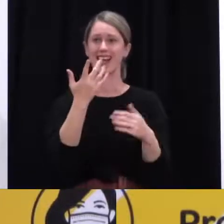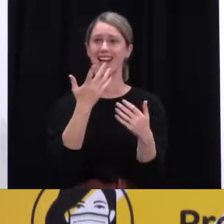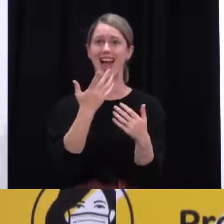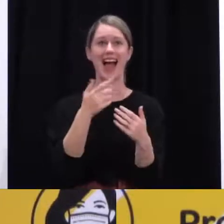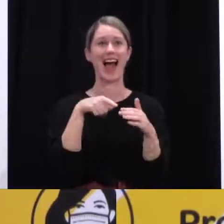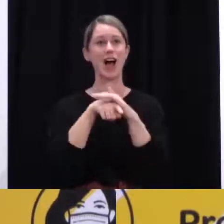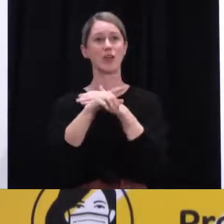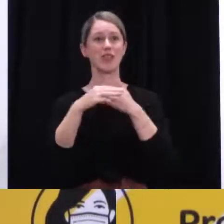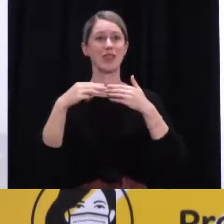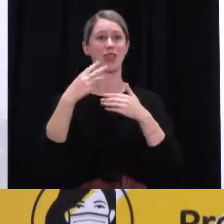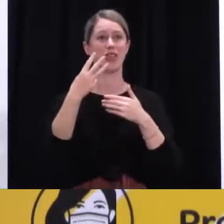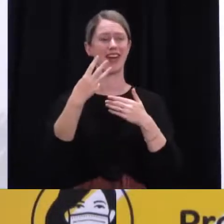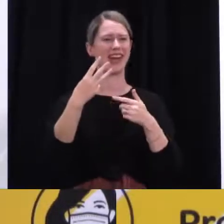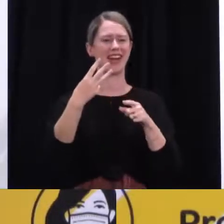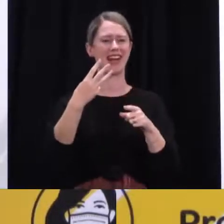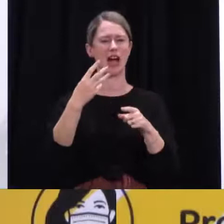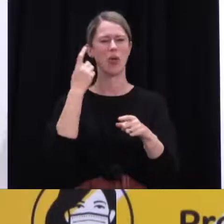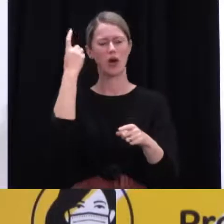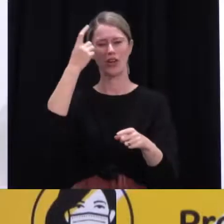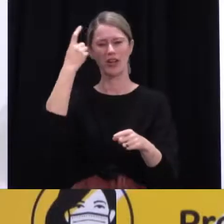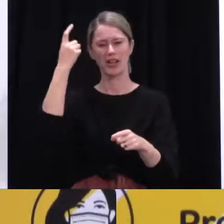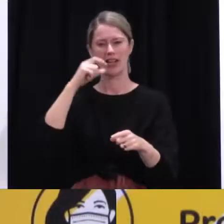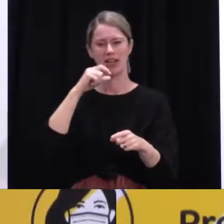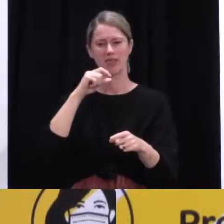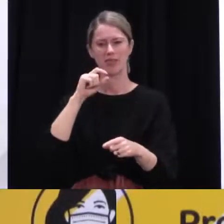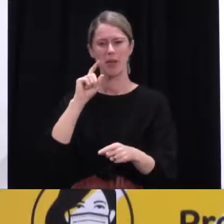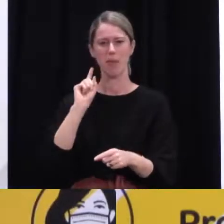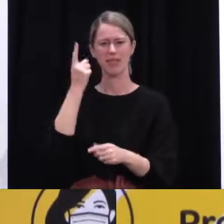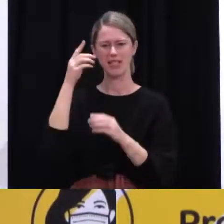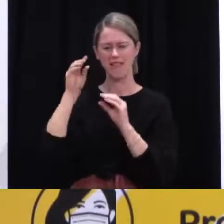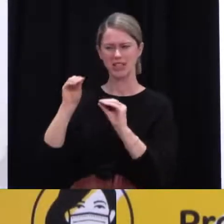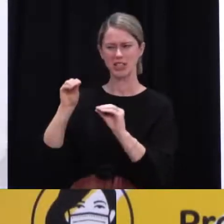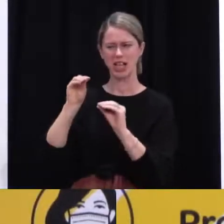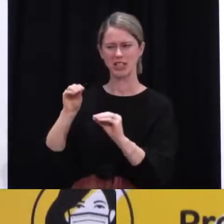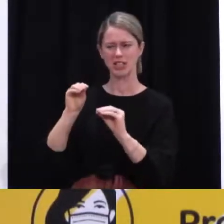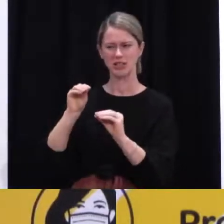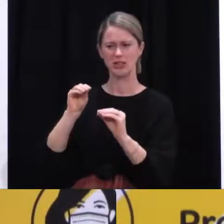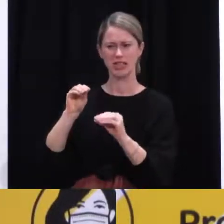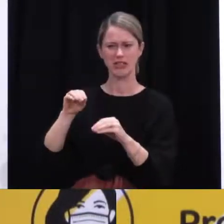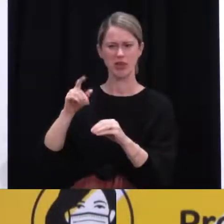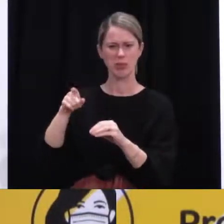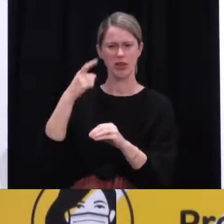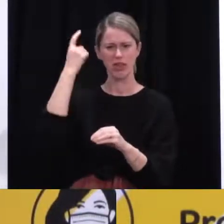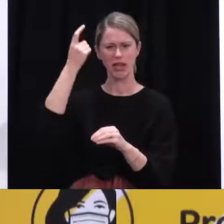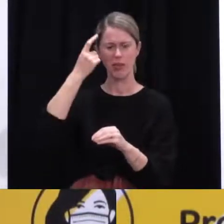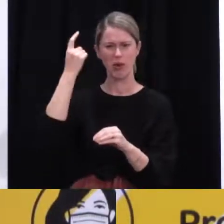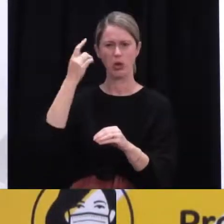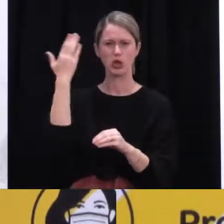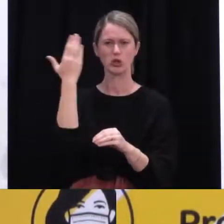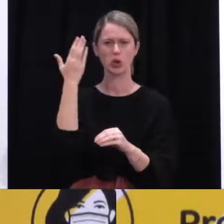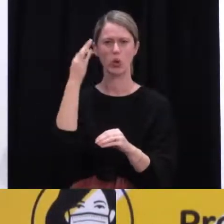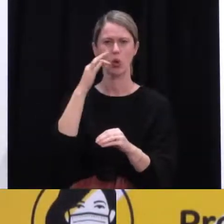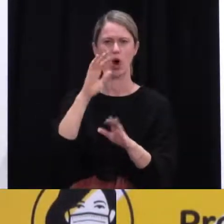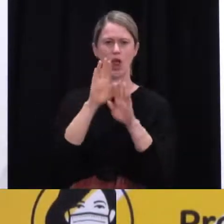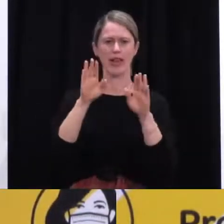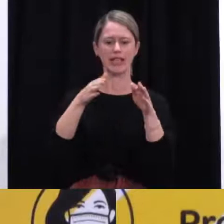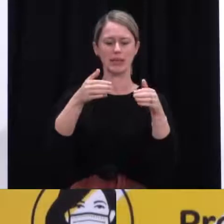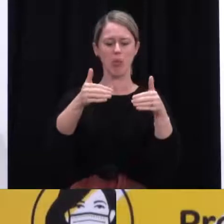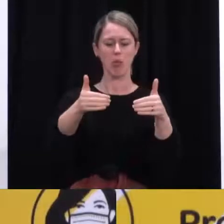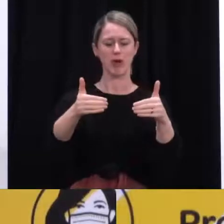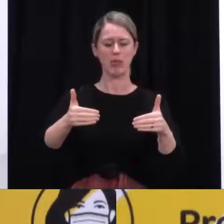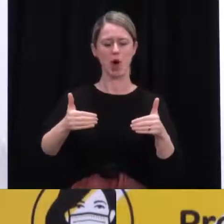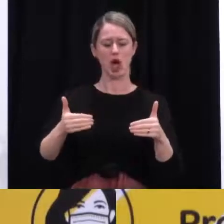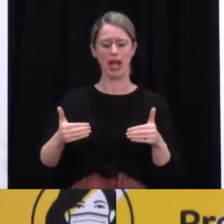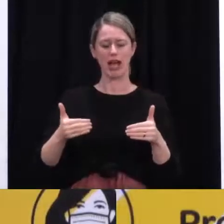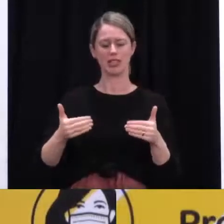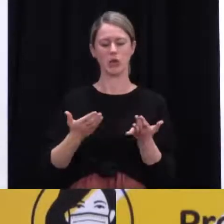out of level 3. Really what I'm wondering is, as Minister of Education, has there been any thought given to bringing school holidays forward, so